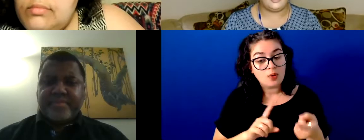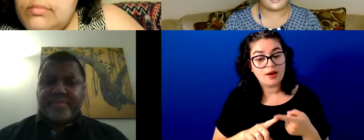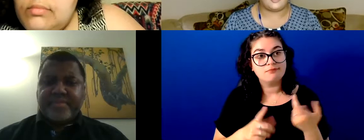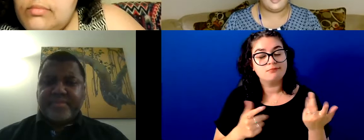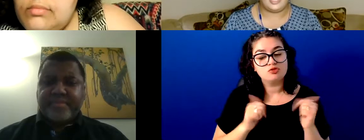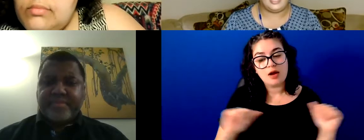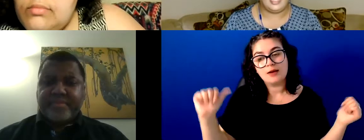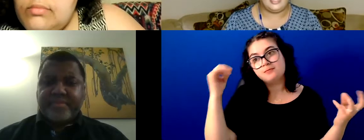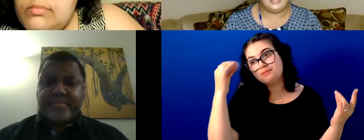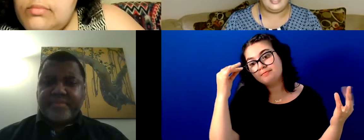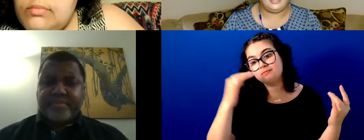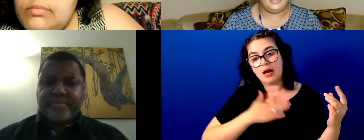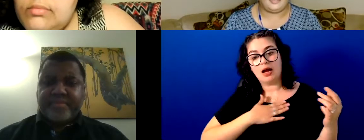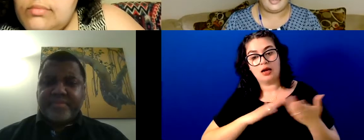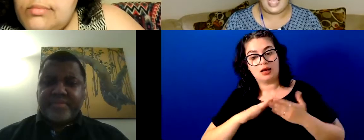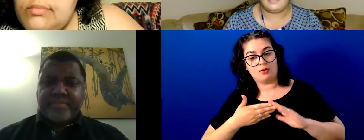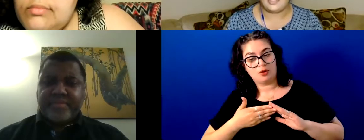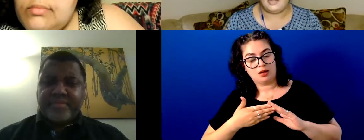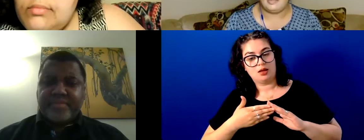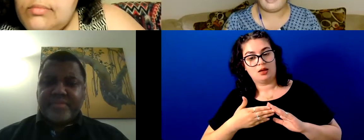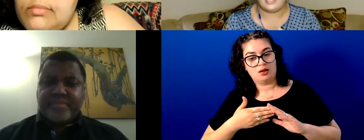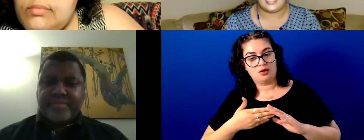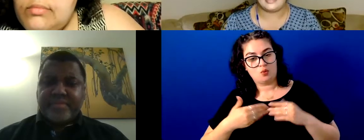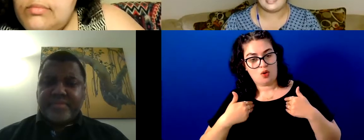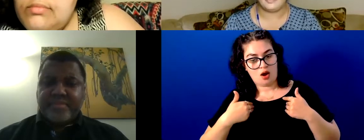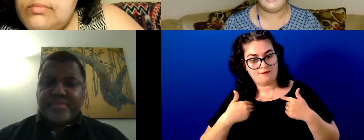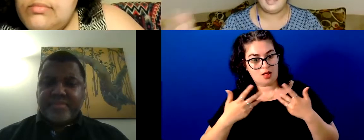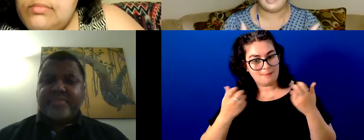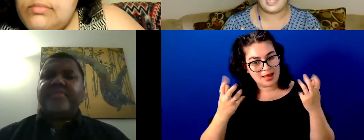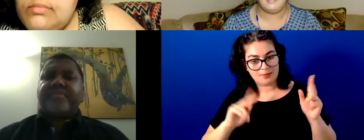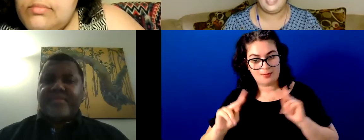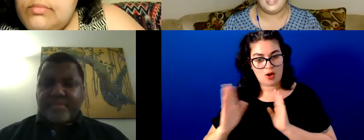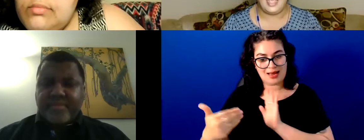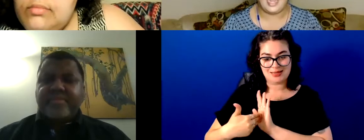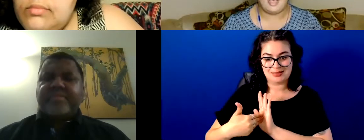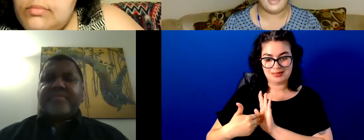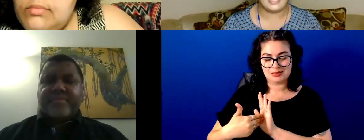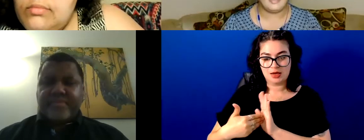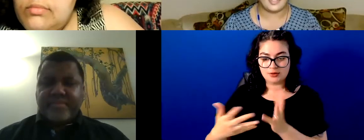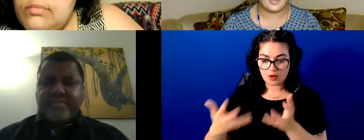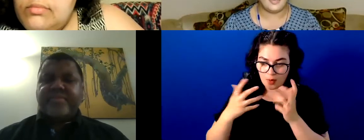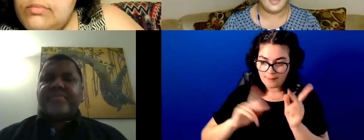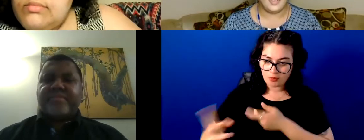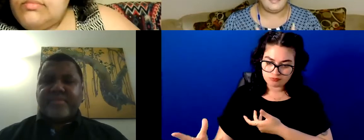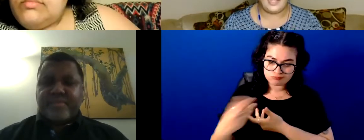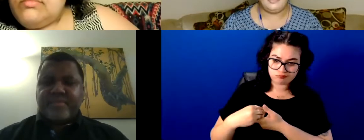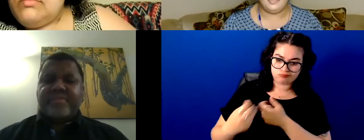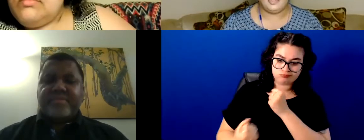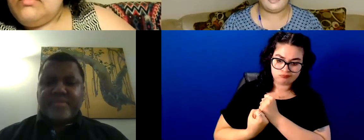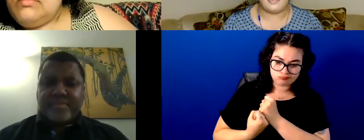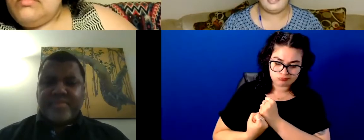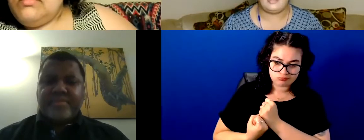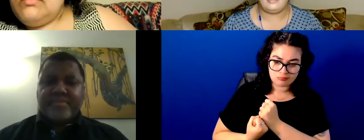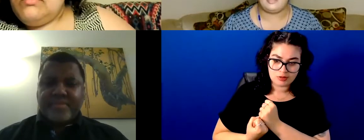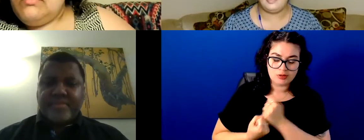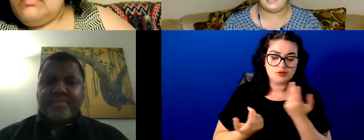in your community, we already have so many people that are against us. We want people to come in and help us. So you look for people